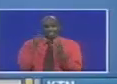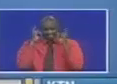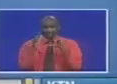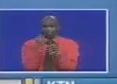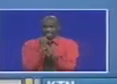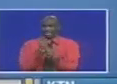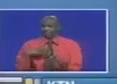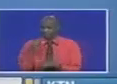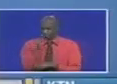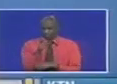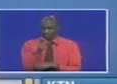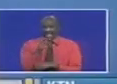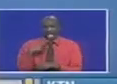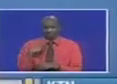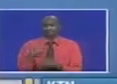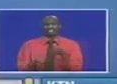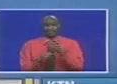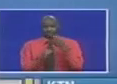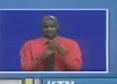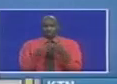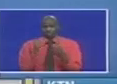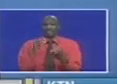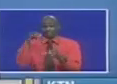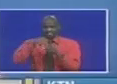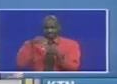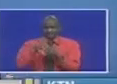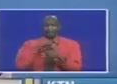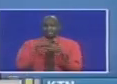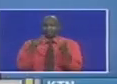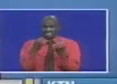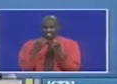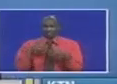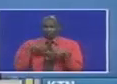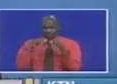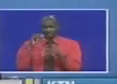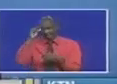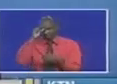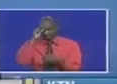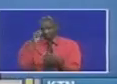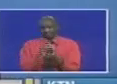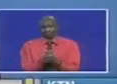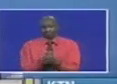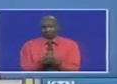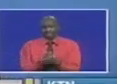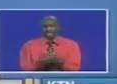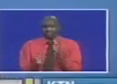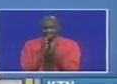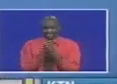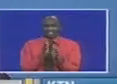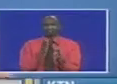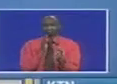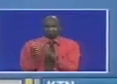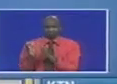Decision making has to be supported by investment. But we need to follow the government's Ending Drought Emergency Strategy